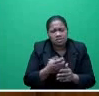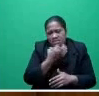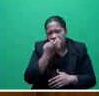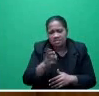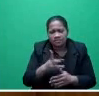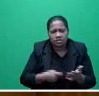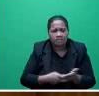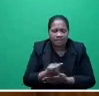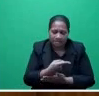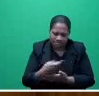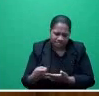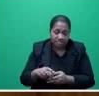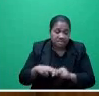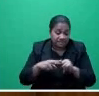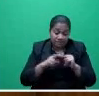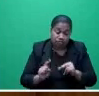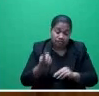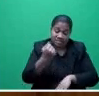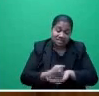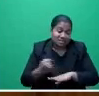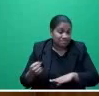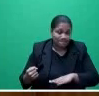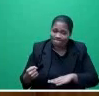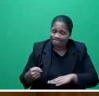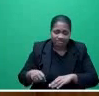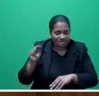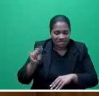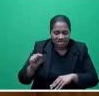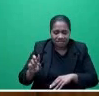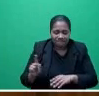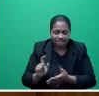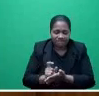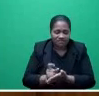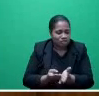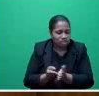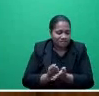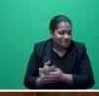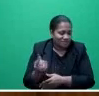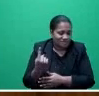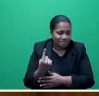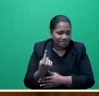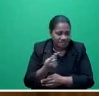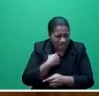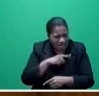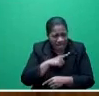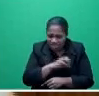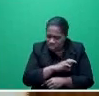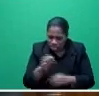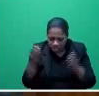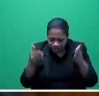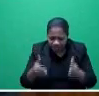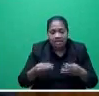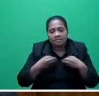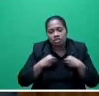reduction, Fiji First government places the needs of civil servants first. Honorable Speaker, we are not in the business of printing